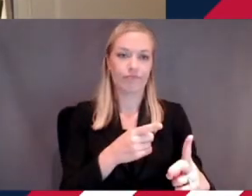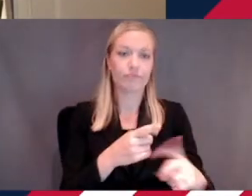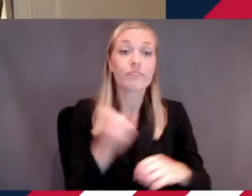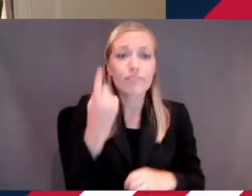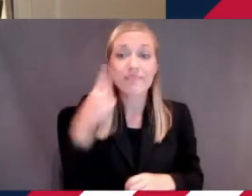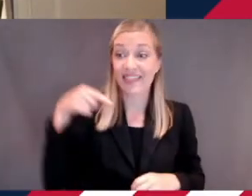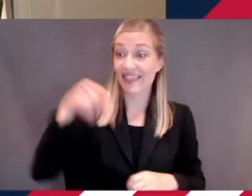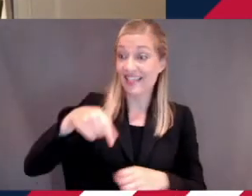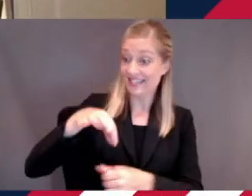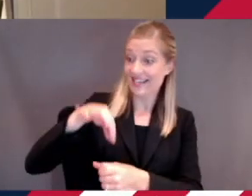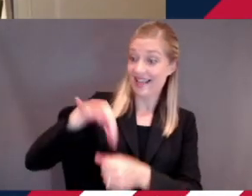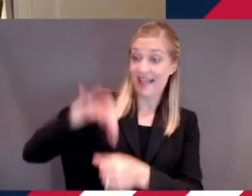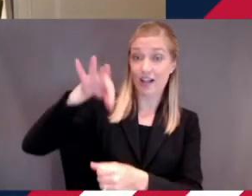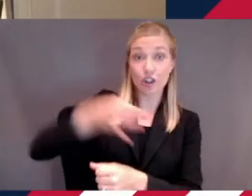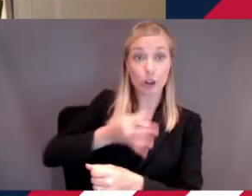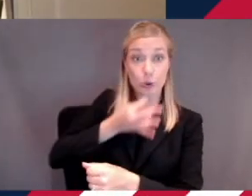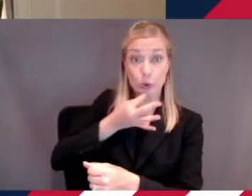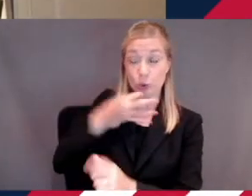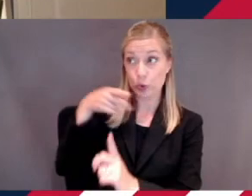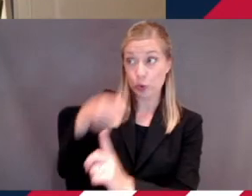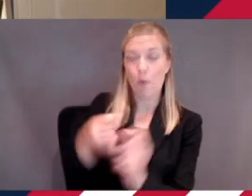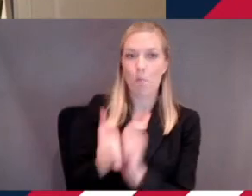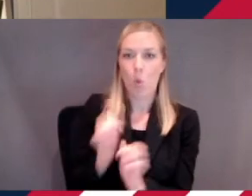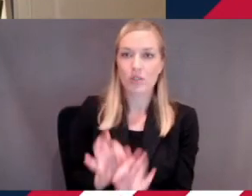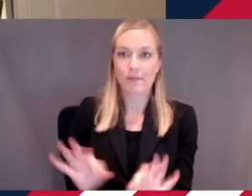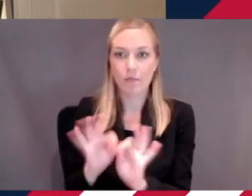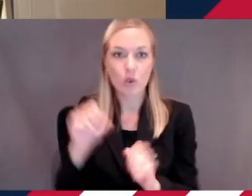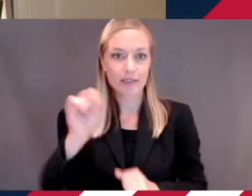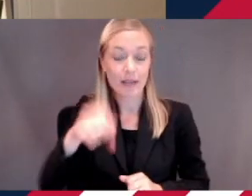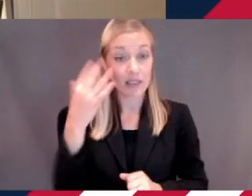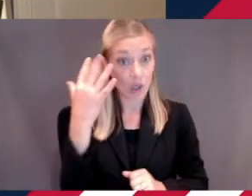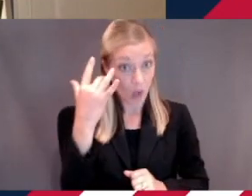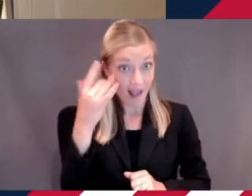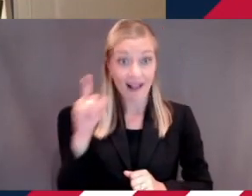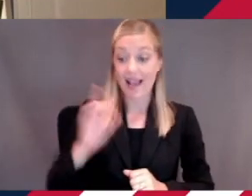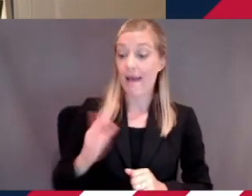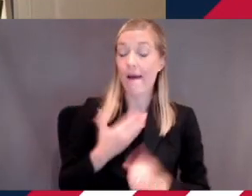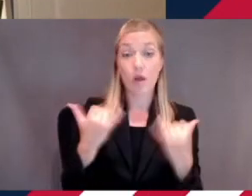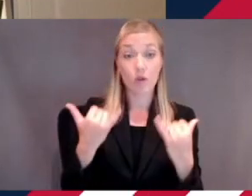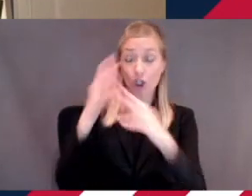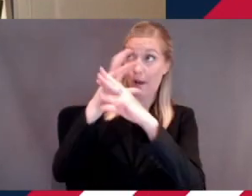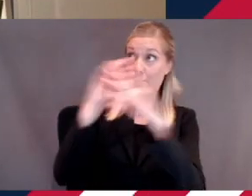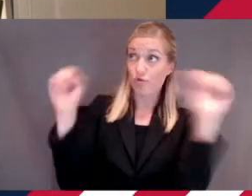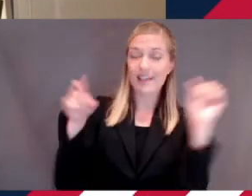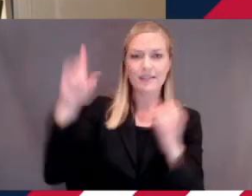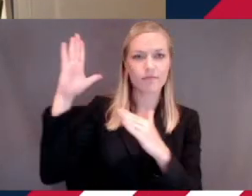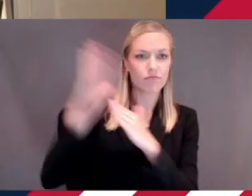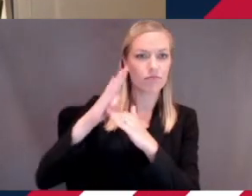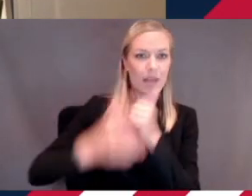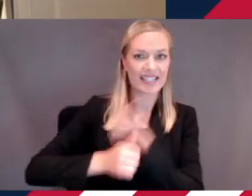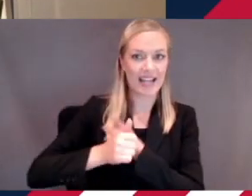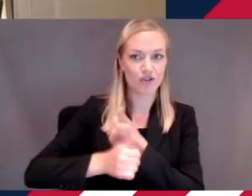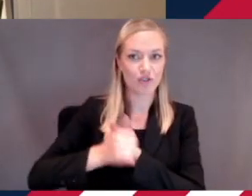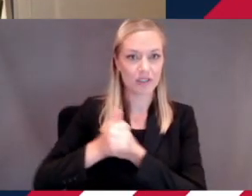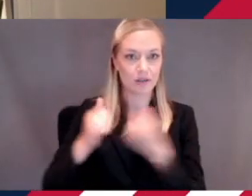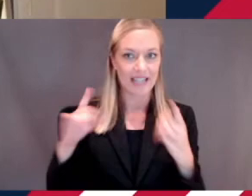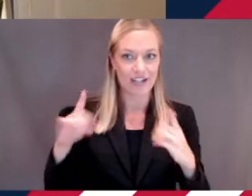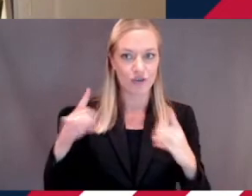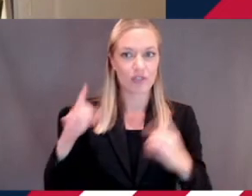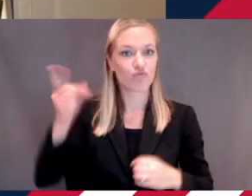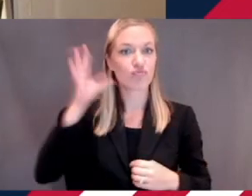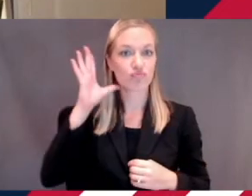this president is indeed the most dangerous president of our lifetime. Just saw more economic data today.